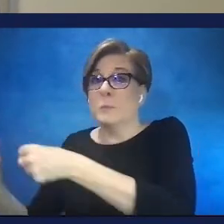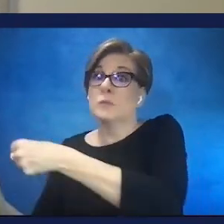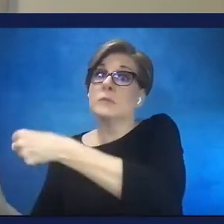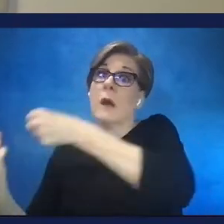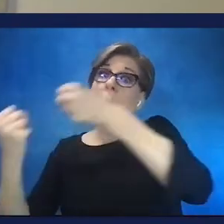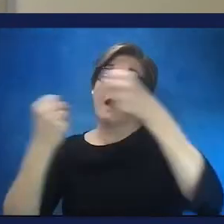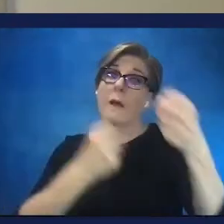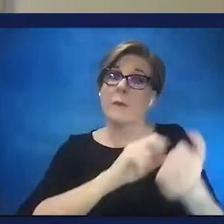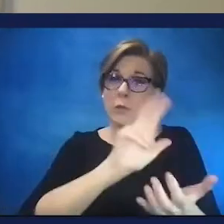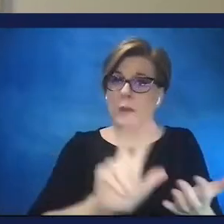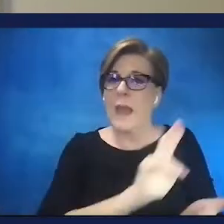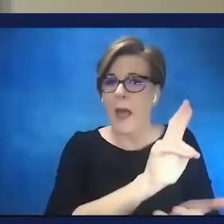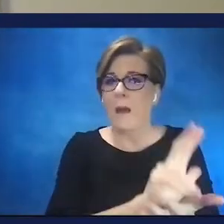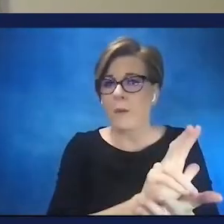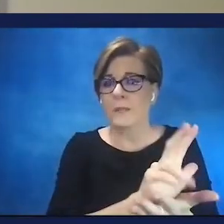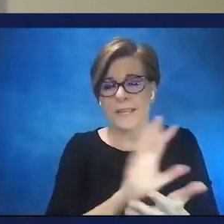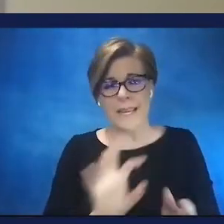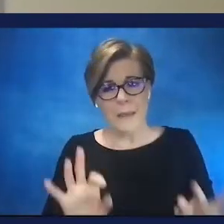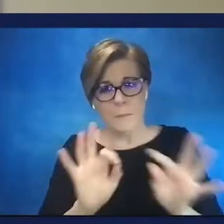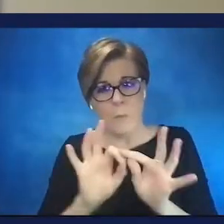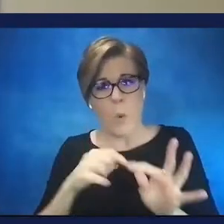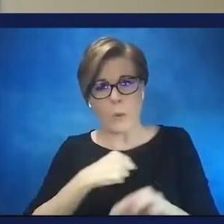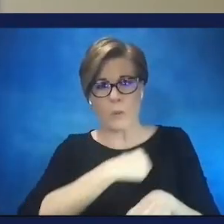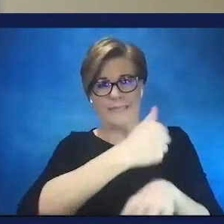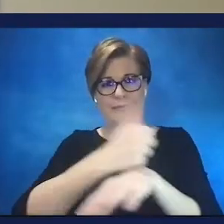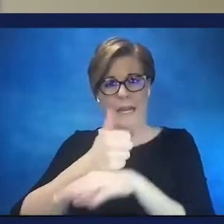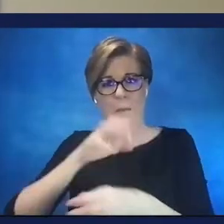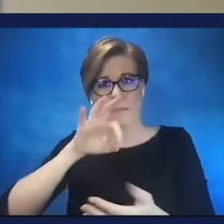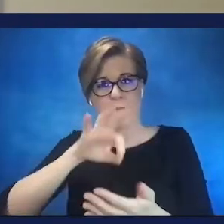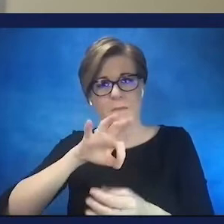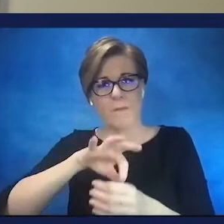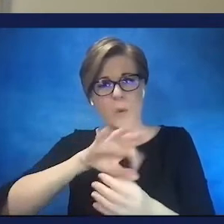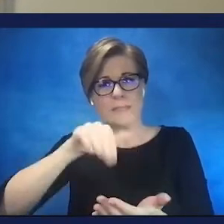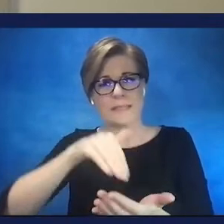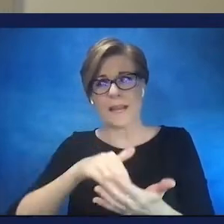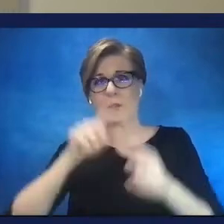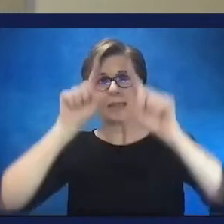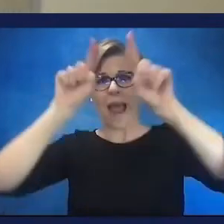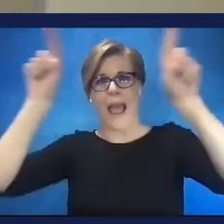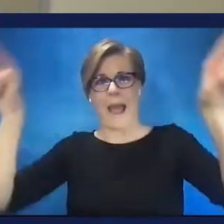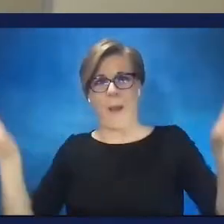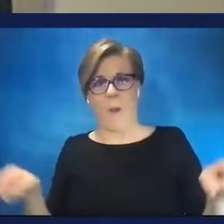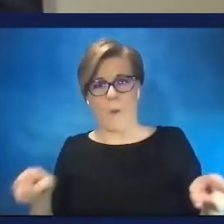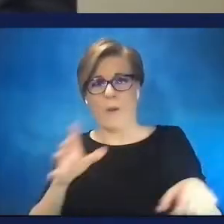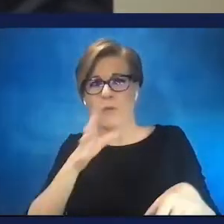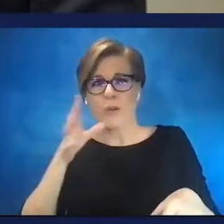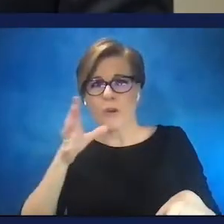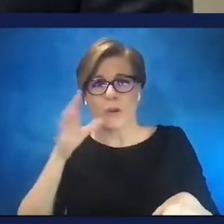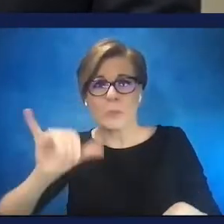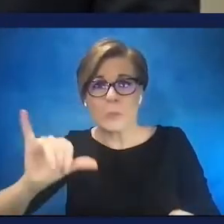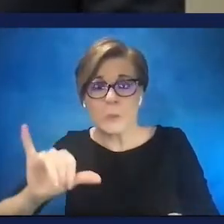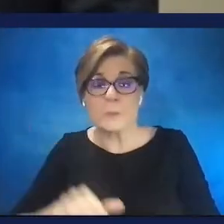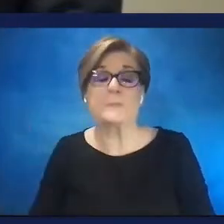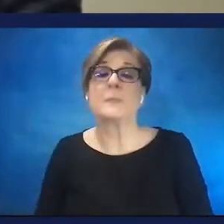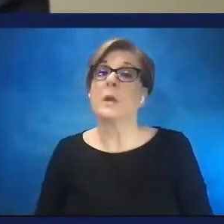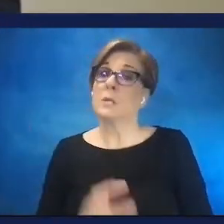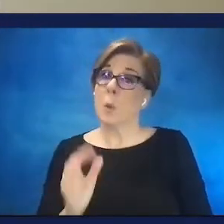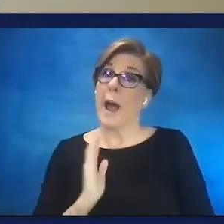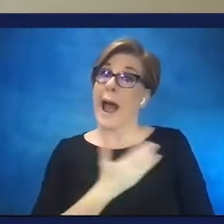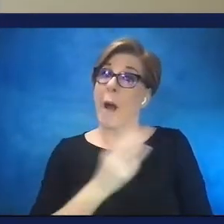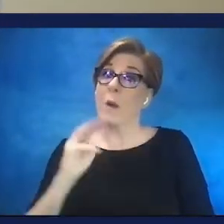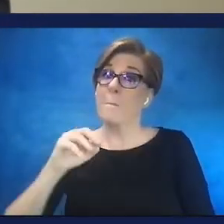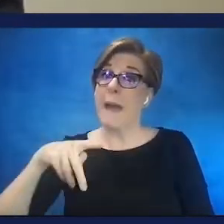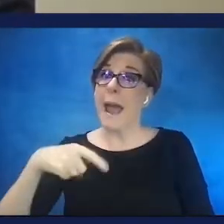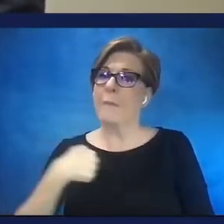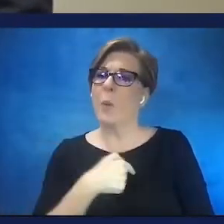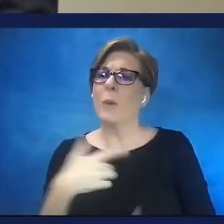we make sure we place a voting location in those rural communities as well. And other things that we will add to our maps are we'll put